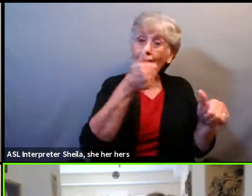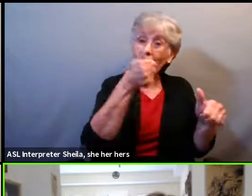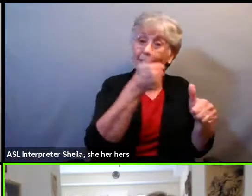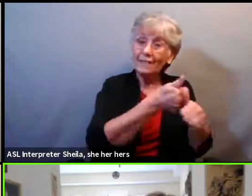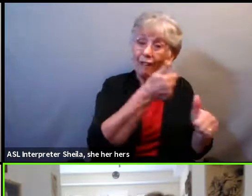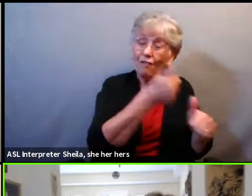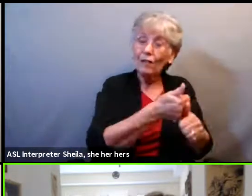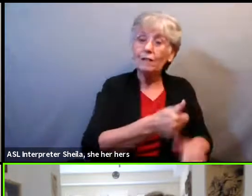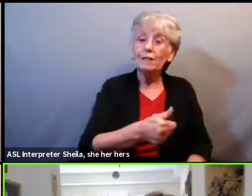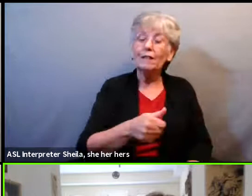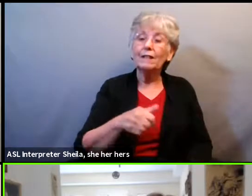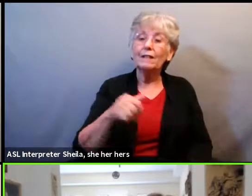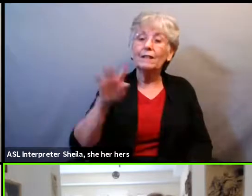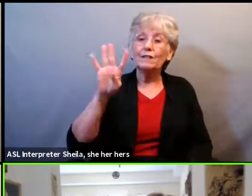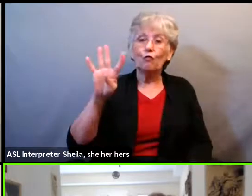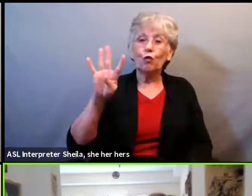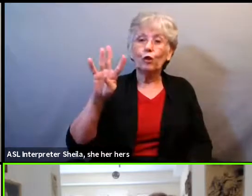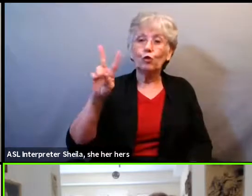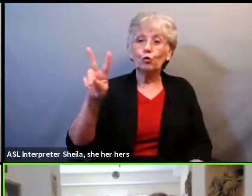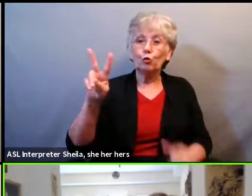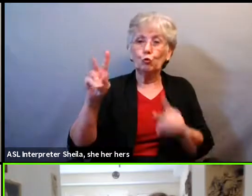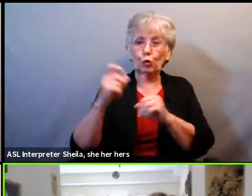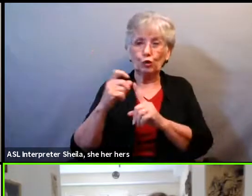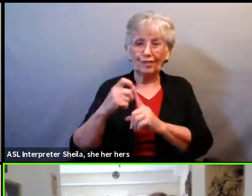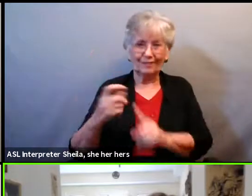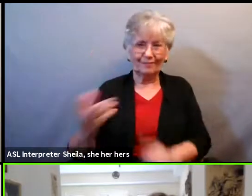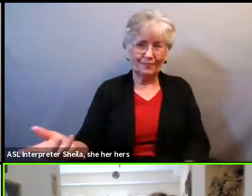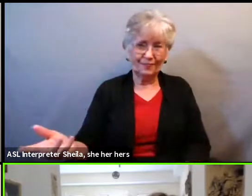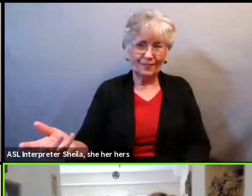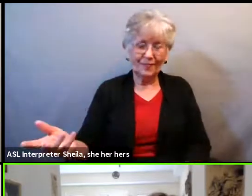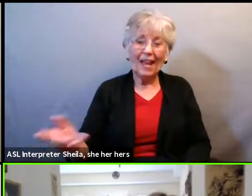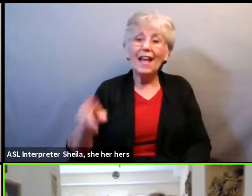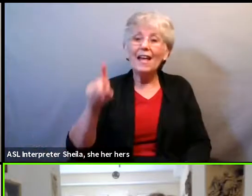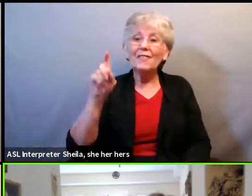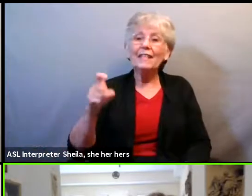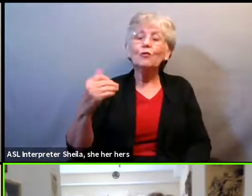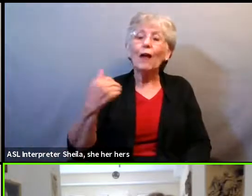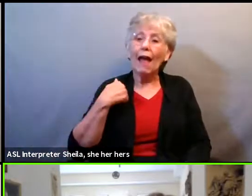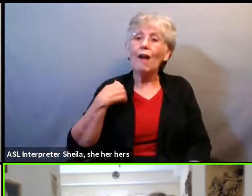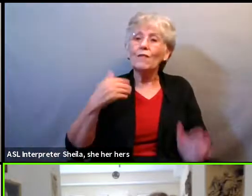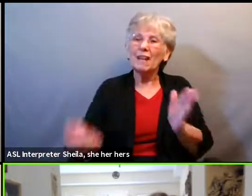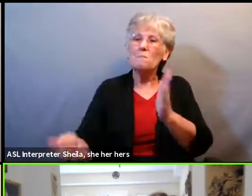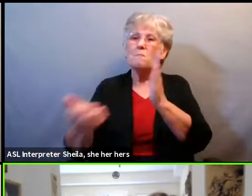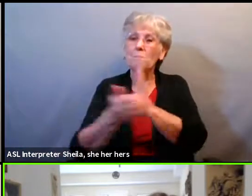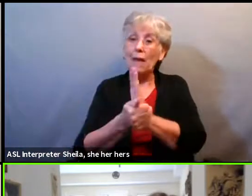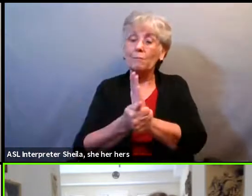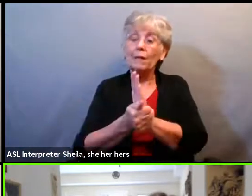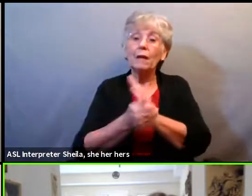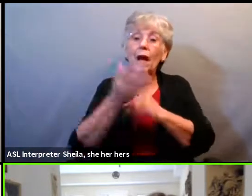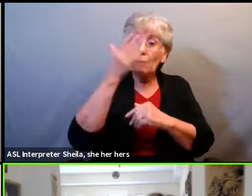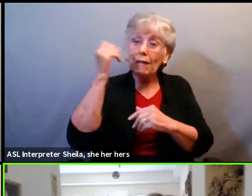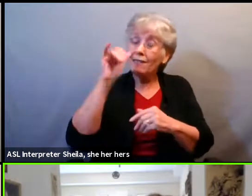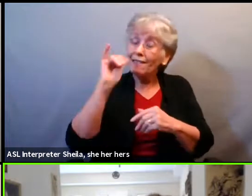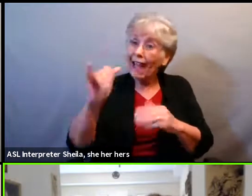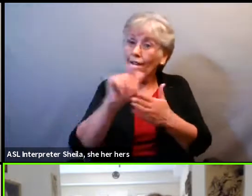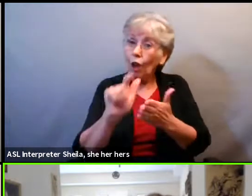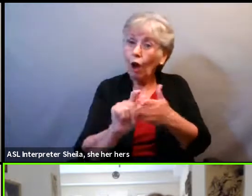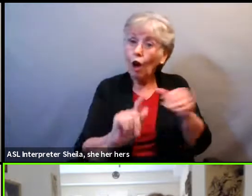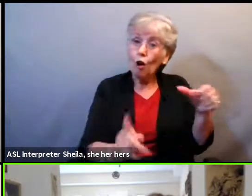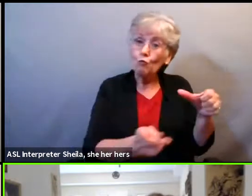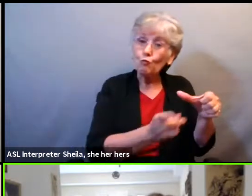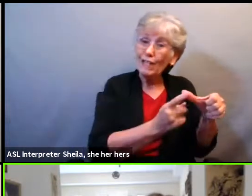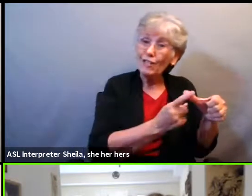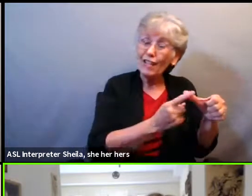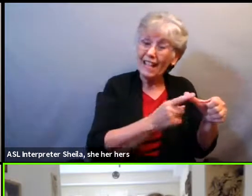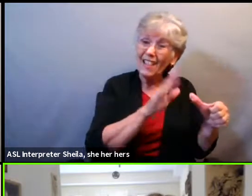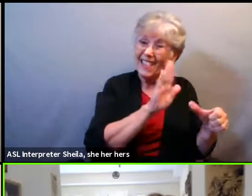is 42 words. They needed to actually have some amendments because the way the law had been originally